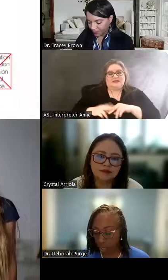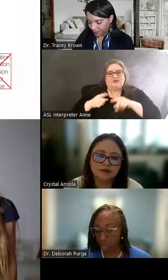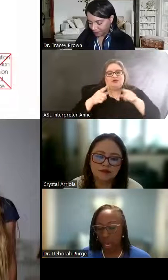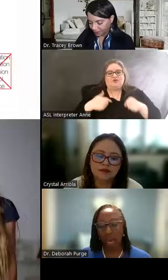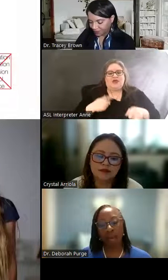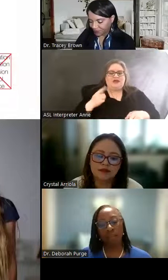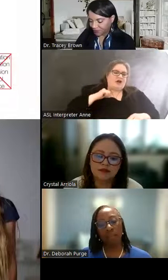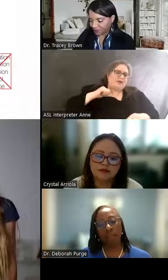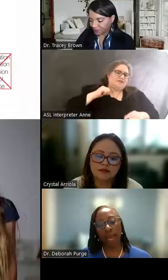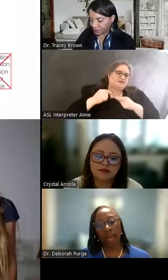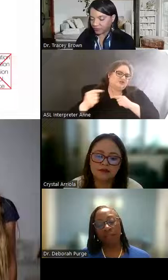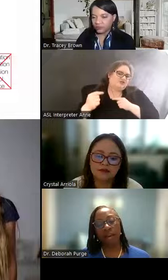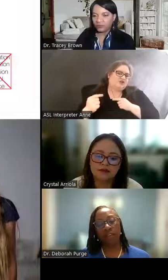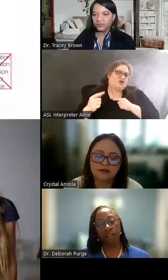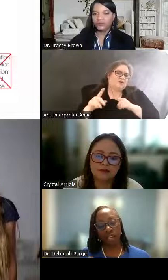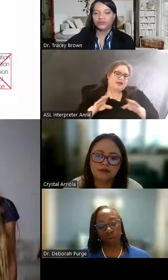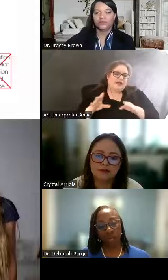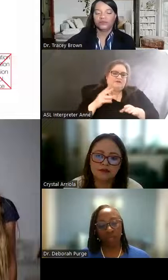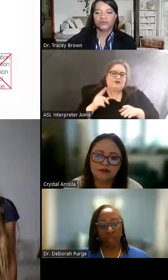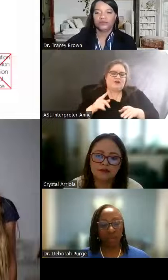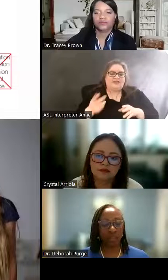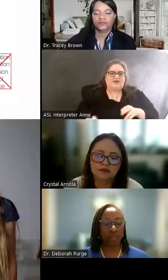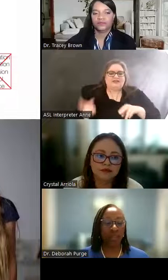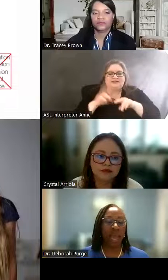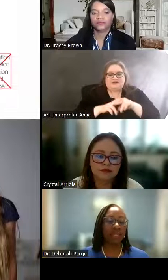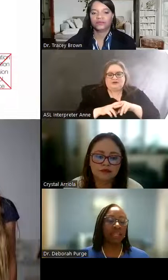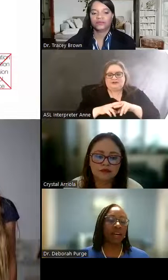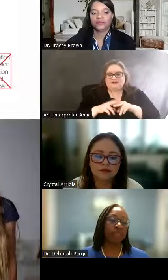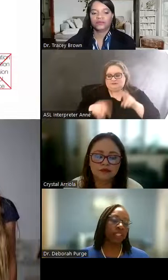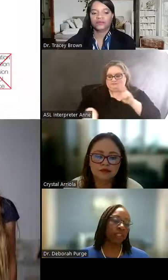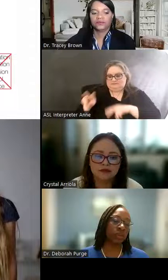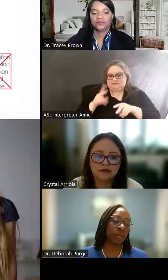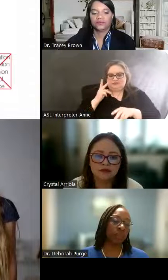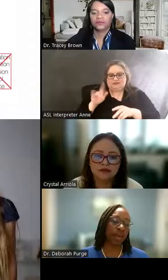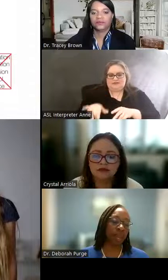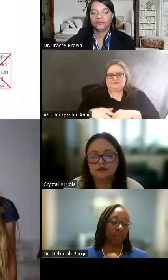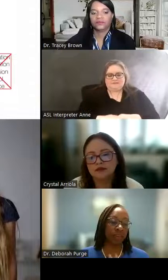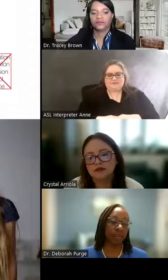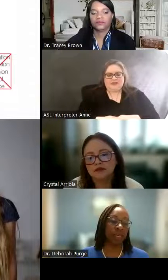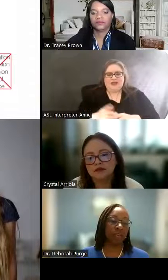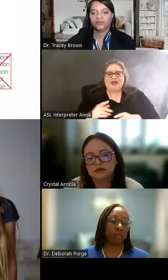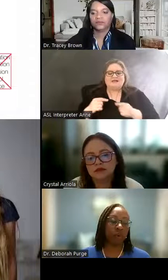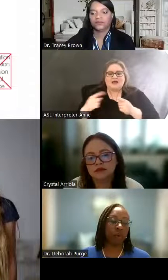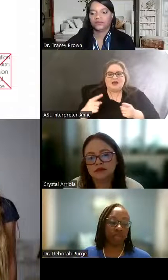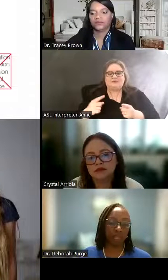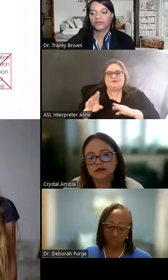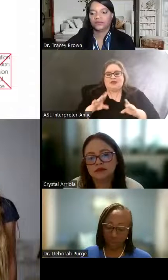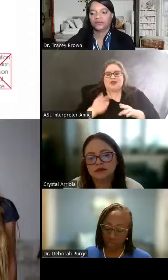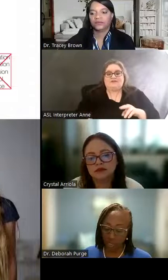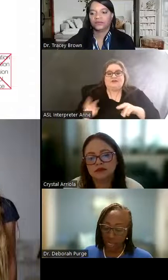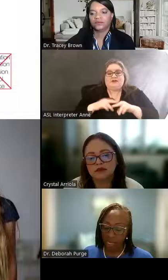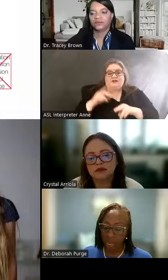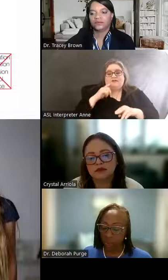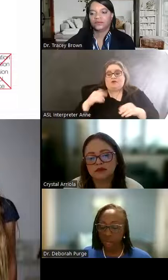oppositional behavior, and there's an increase in those. As the oppositional behaviors increase for the